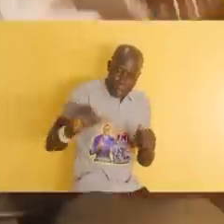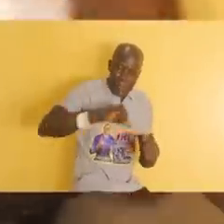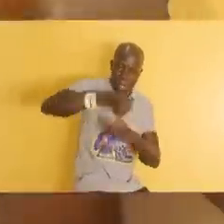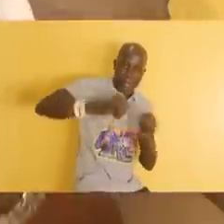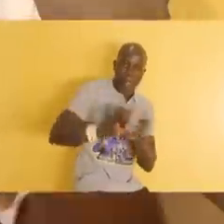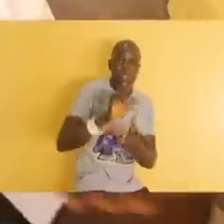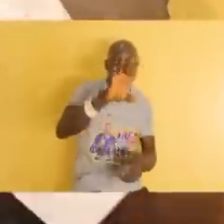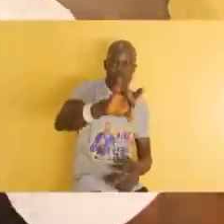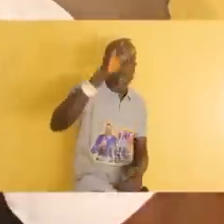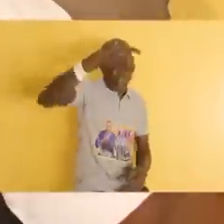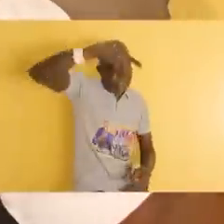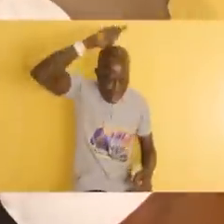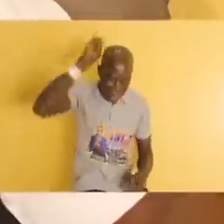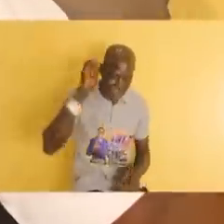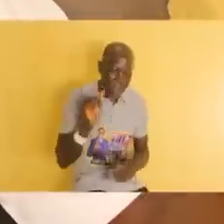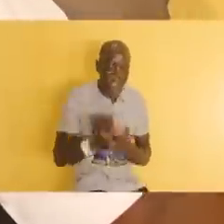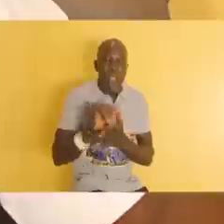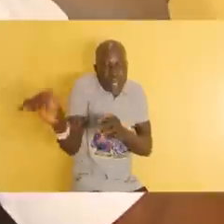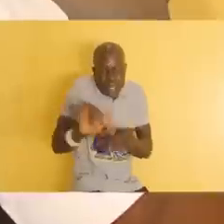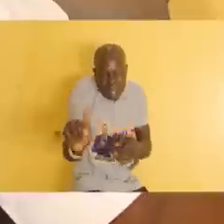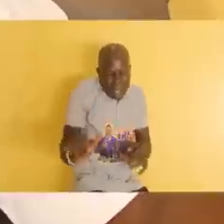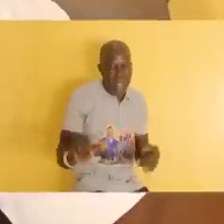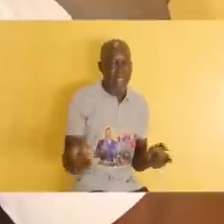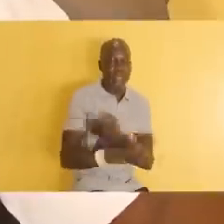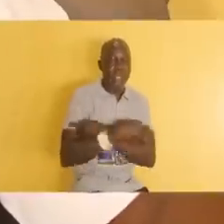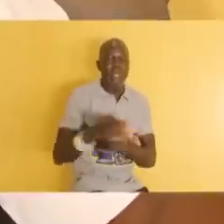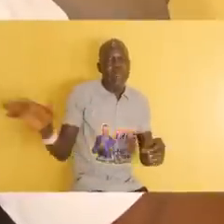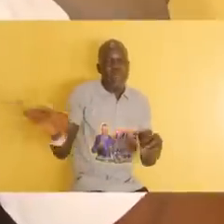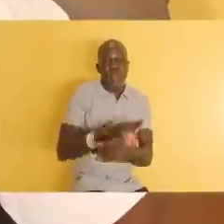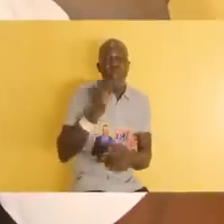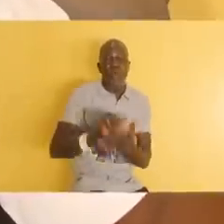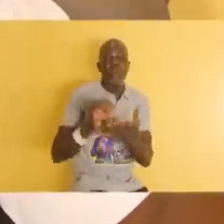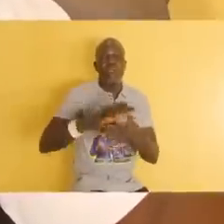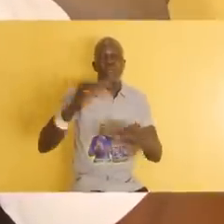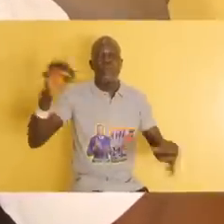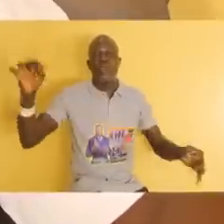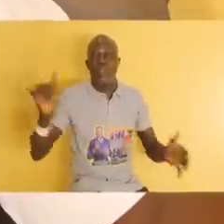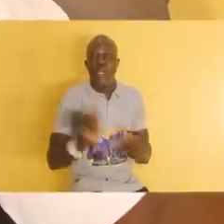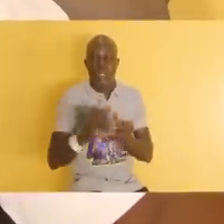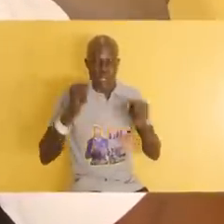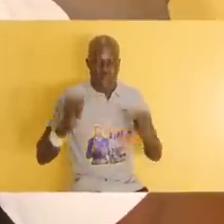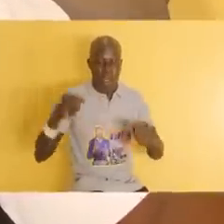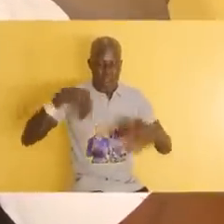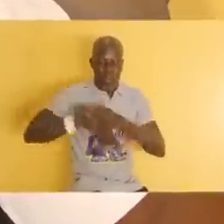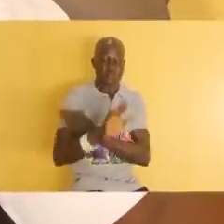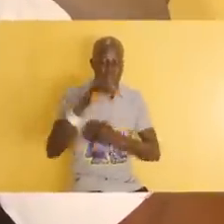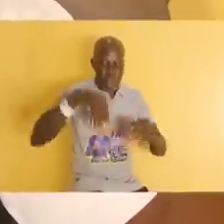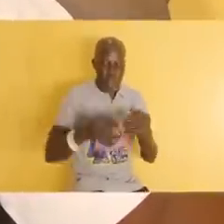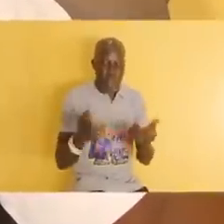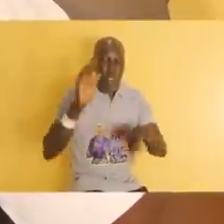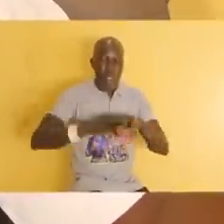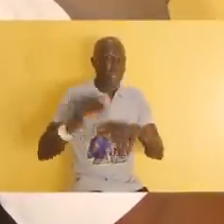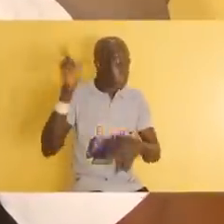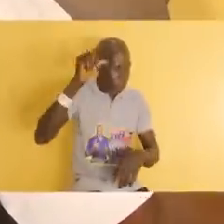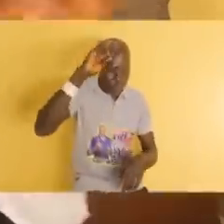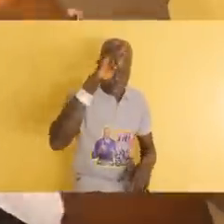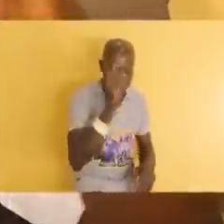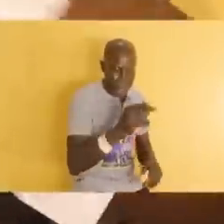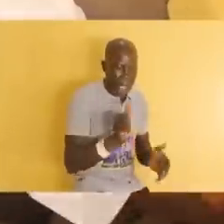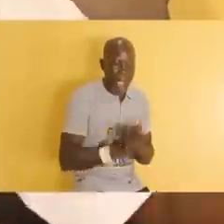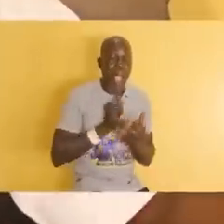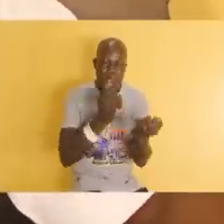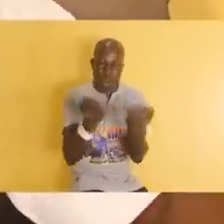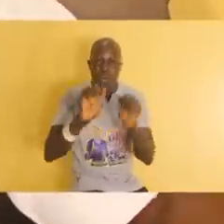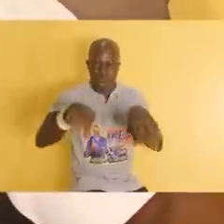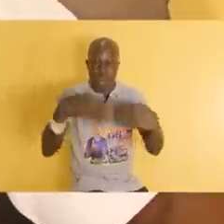oh afinya david you are not said david ni ojo na that day o ku fun mi mo mo fun the holy spirit gba olorun won na ye e gba me sa listen to me o fe